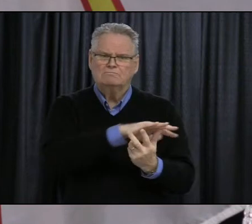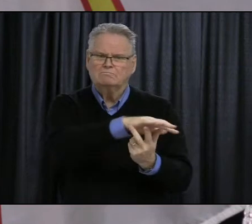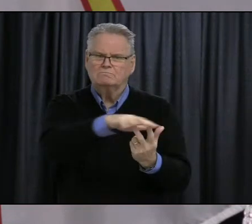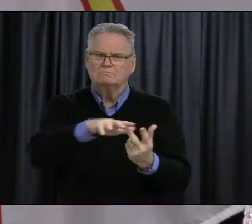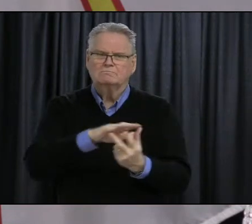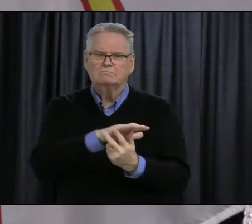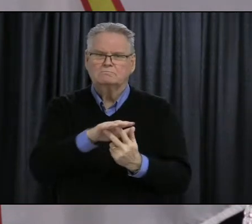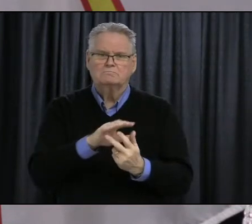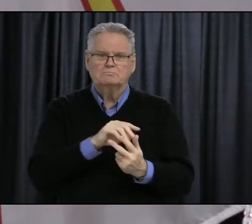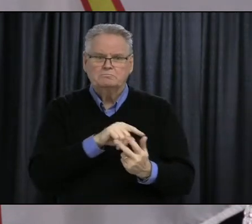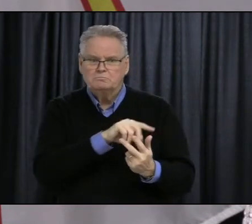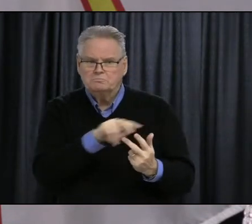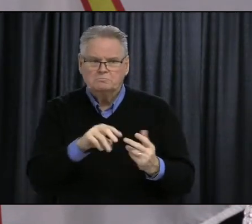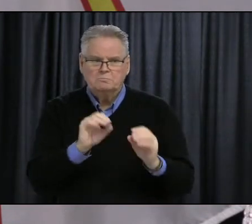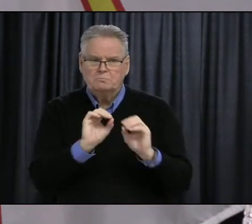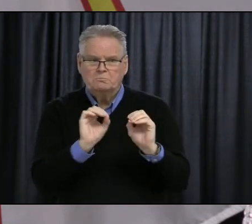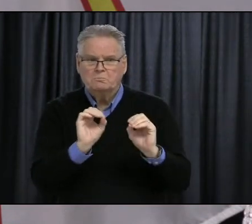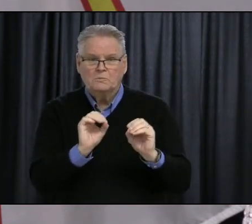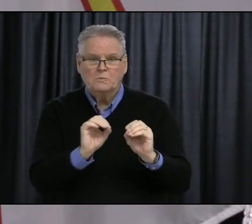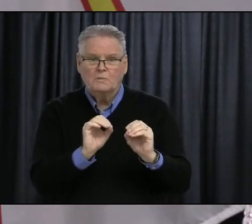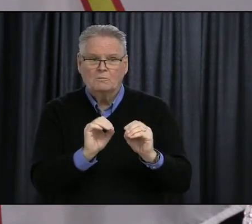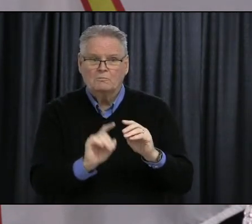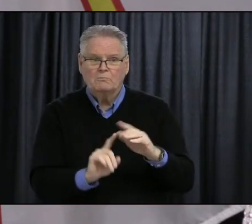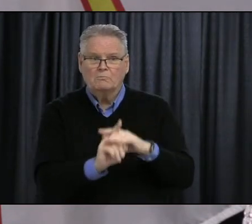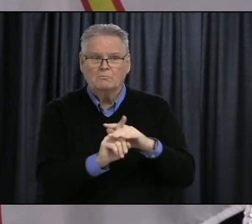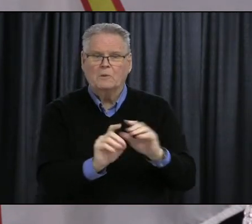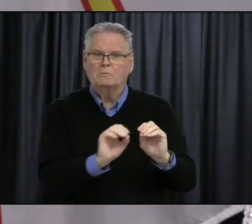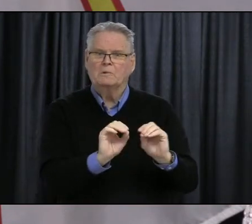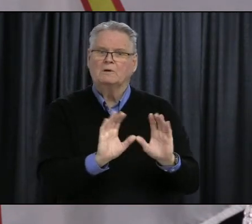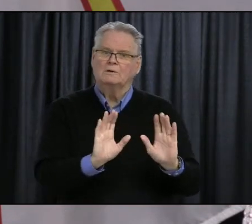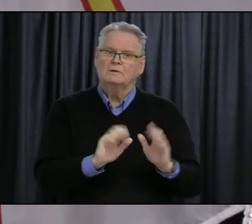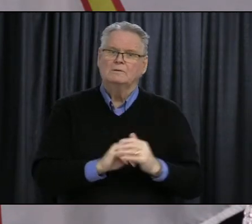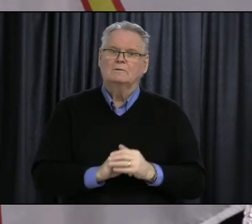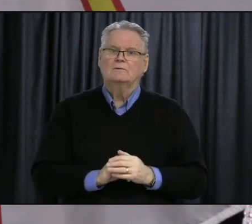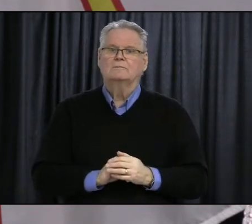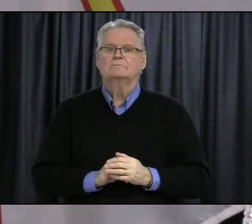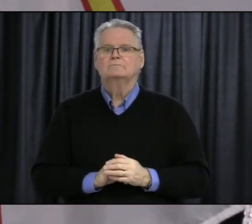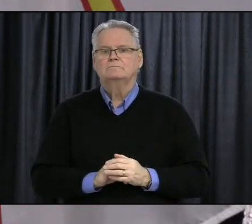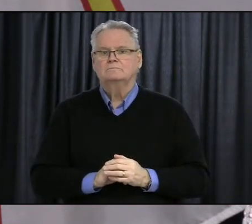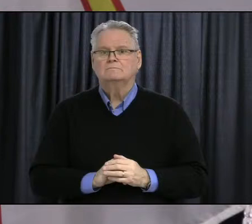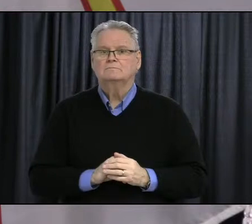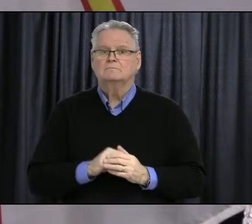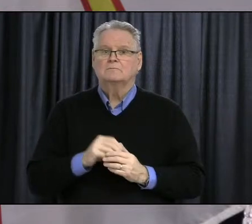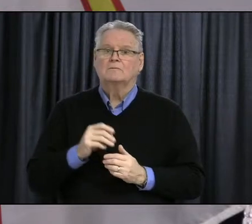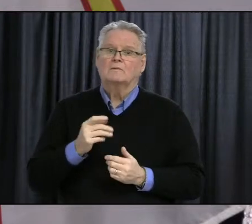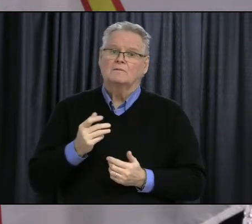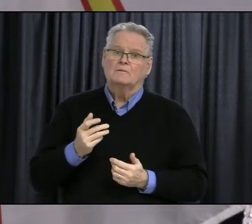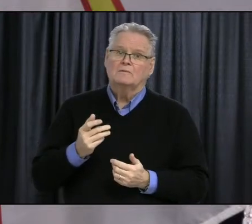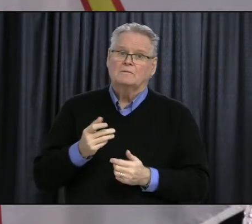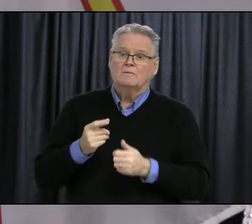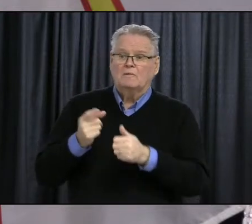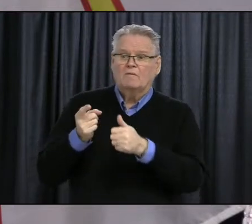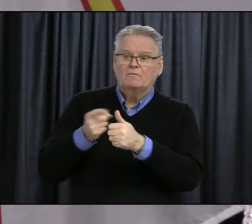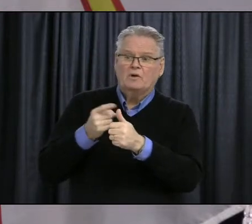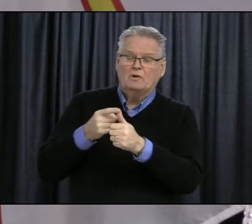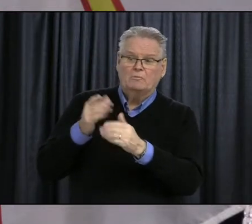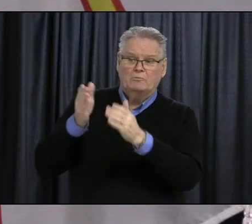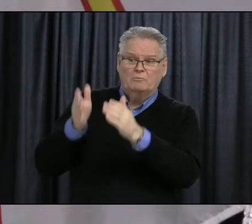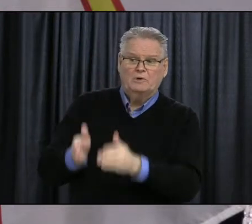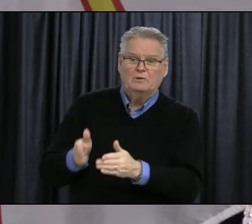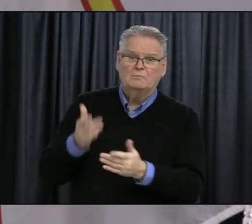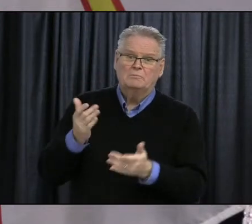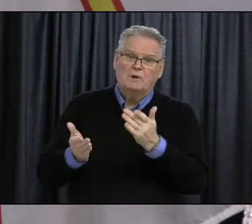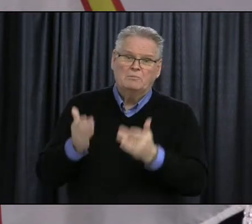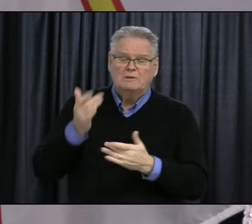not infectious for long or is no longer here, and there wasn't a lot of potential exposures. But, we're